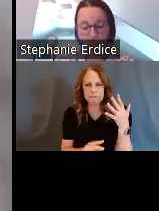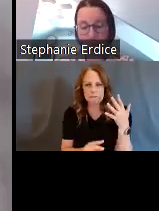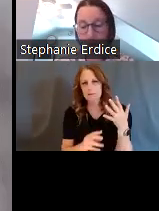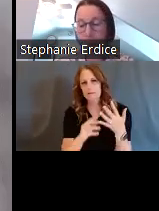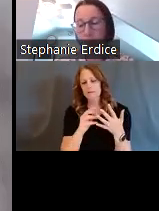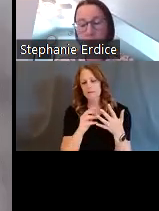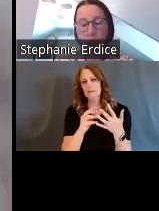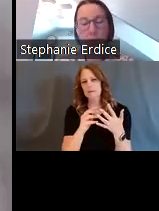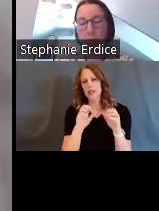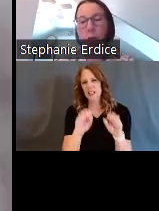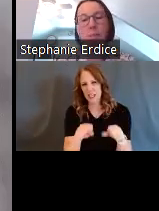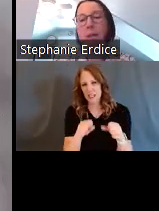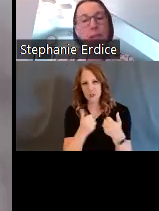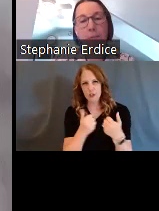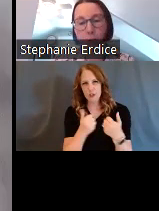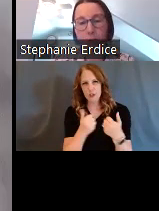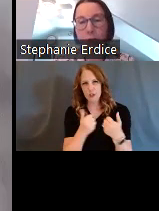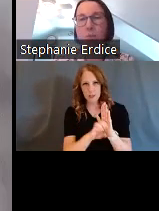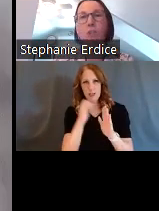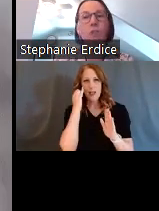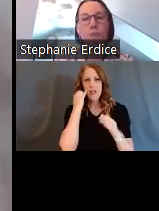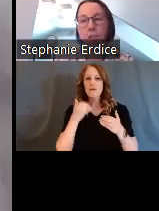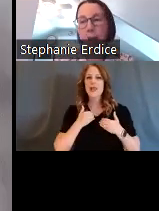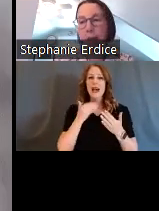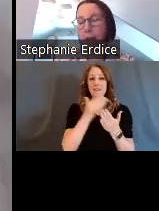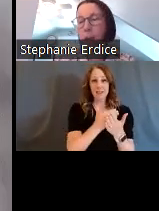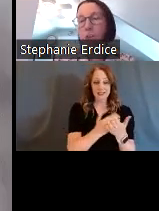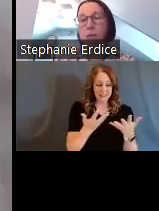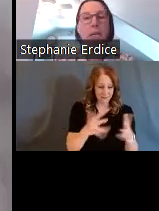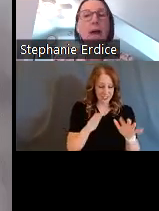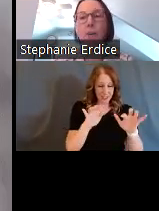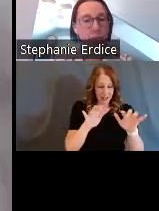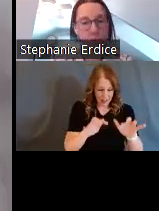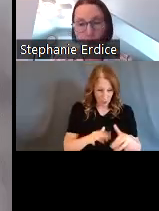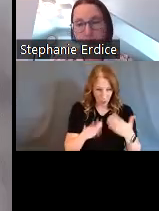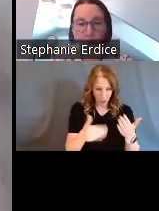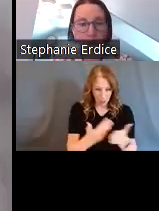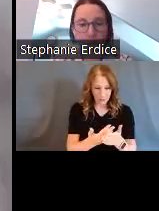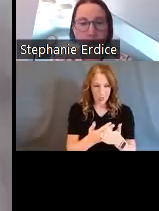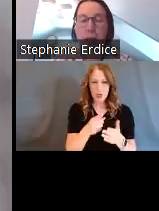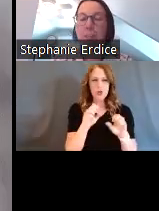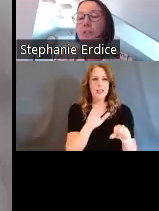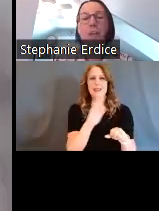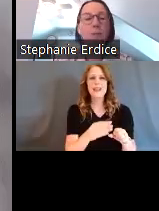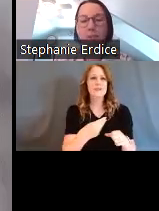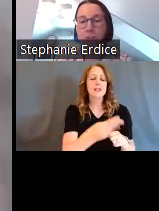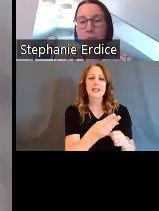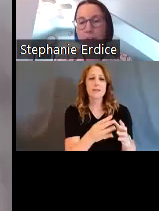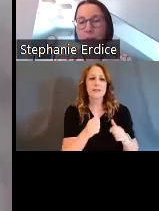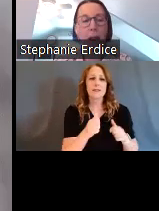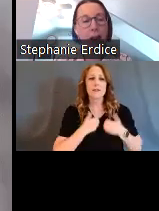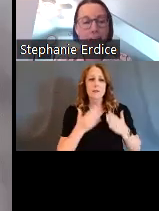we do, there's going to be an exception. So as soon as we say, you can never give a survivor money, there's going to